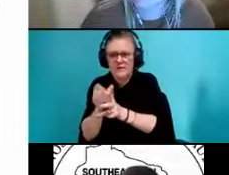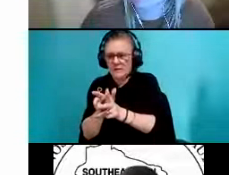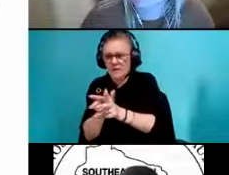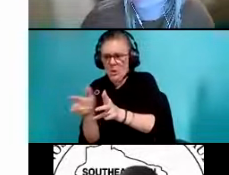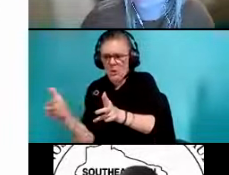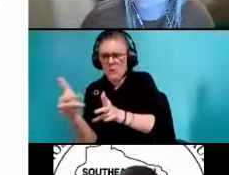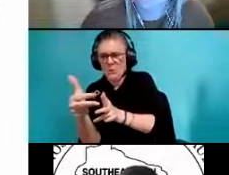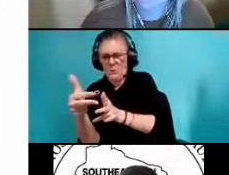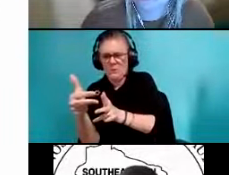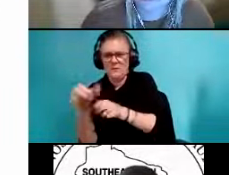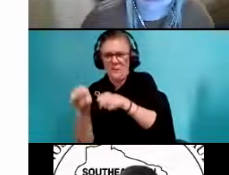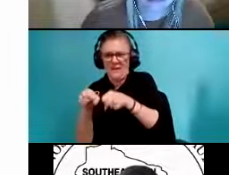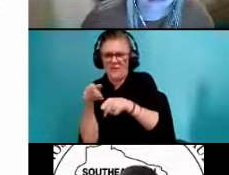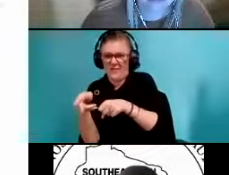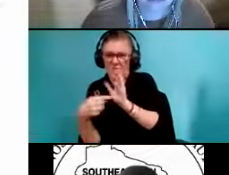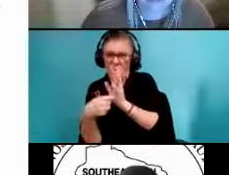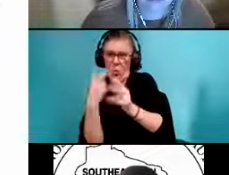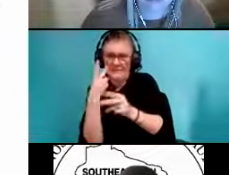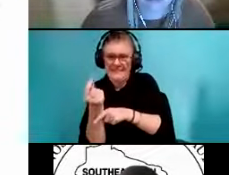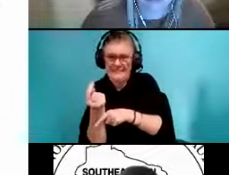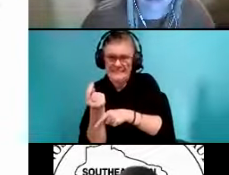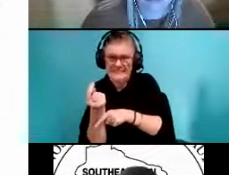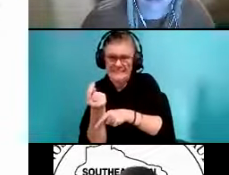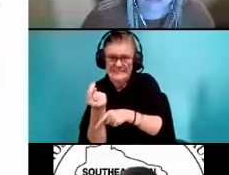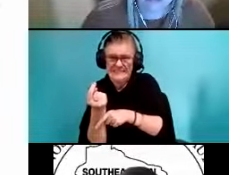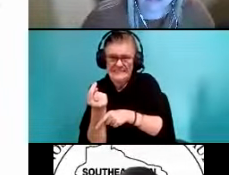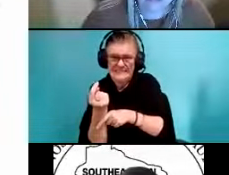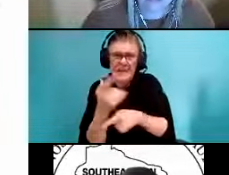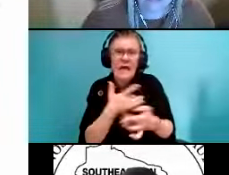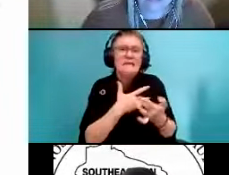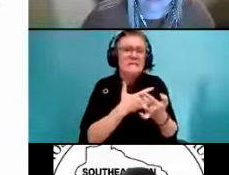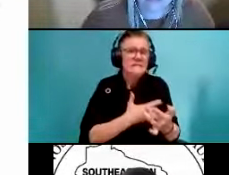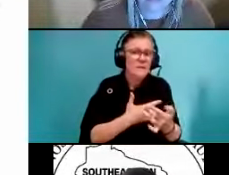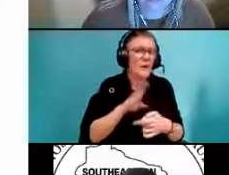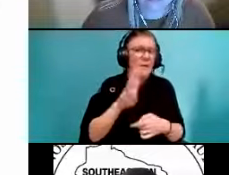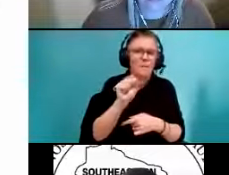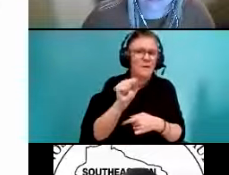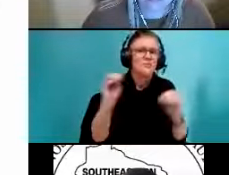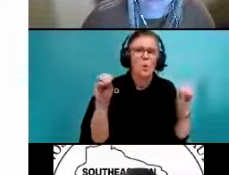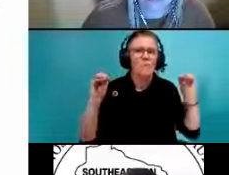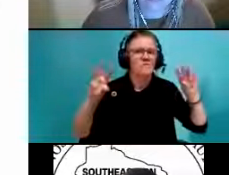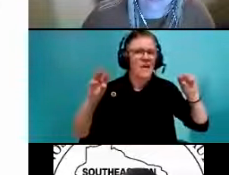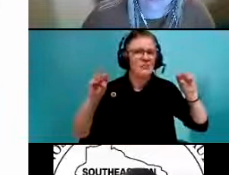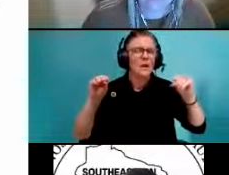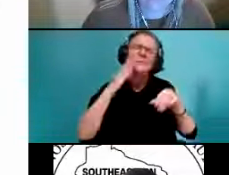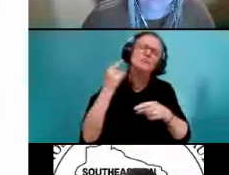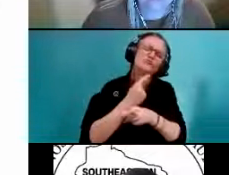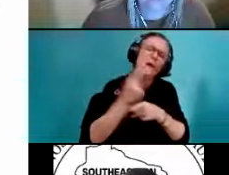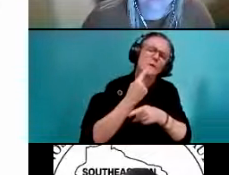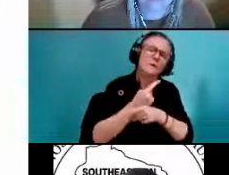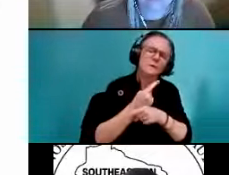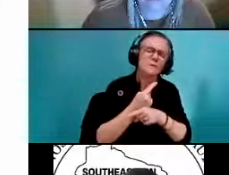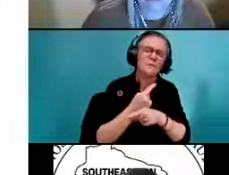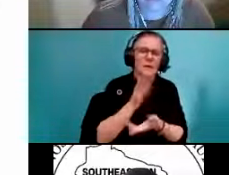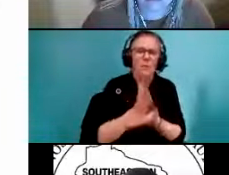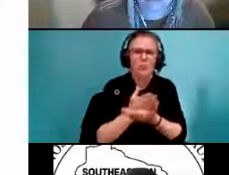and the sidewalk. And typically, no, the buses wouldn't have any flashing indicators beyond just, brake lights